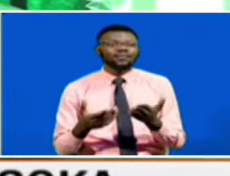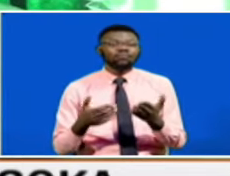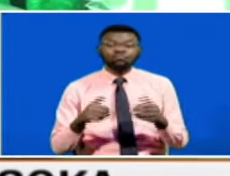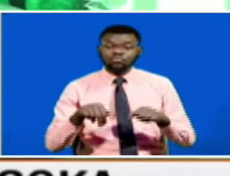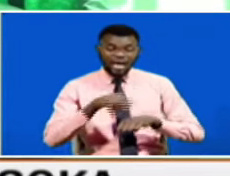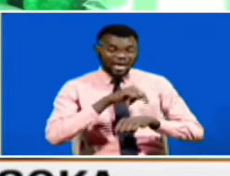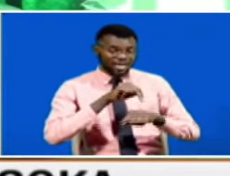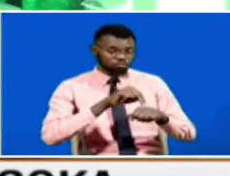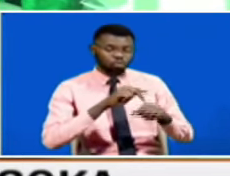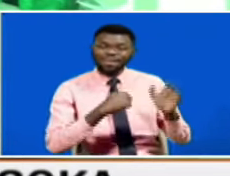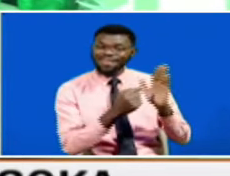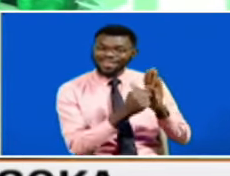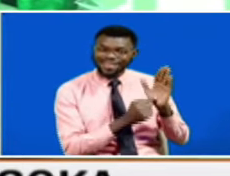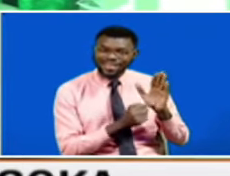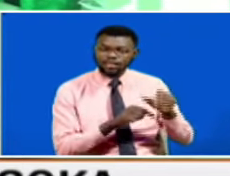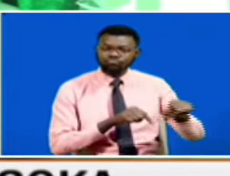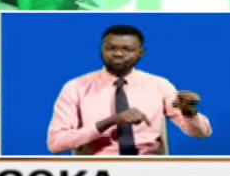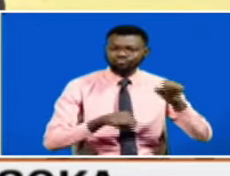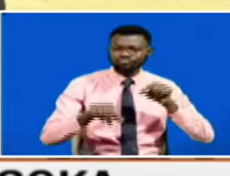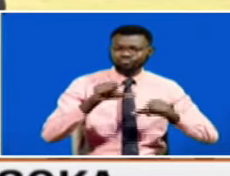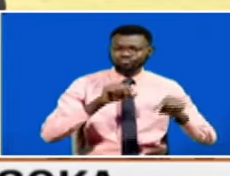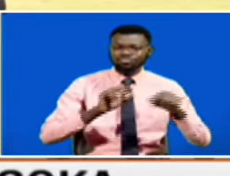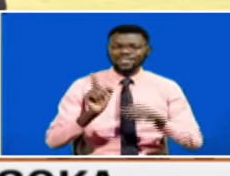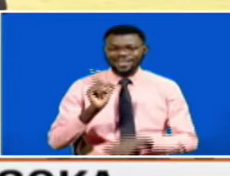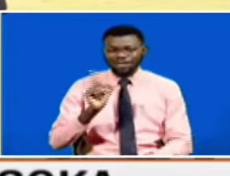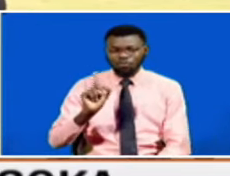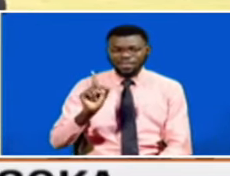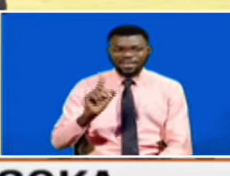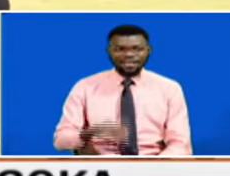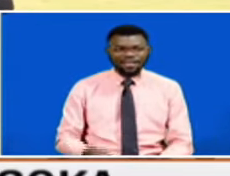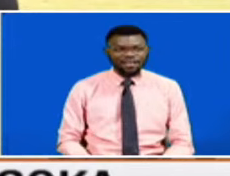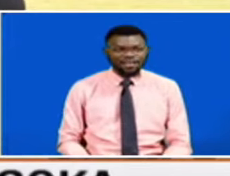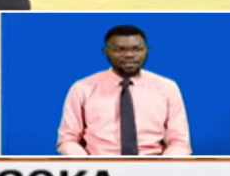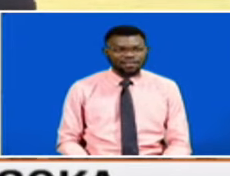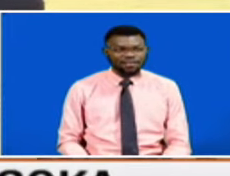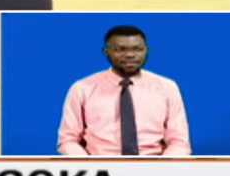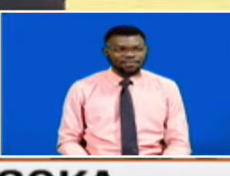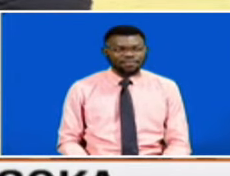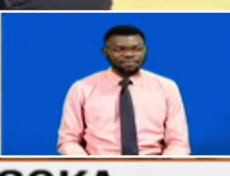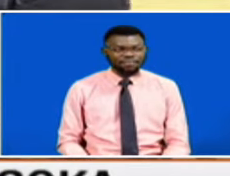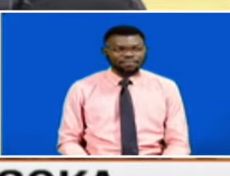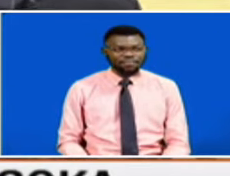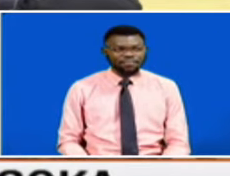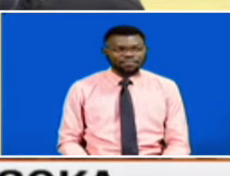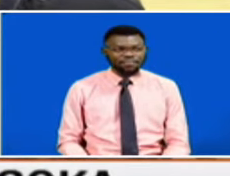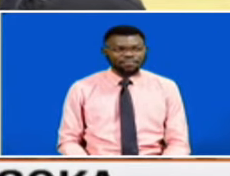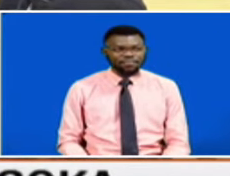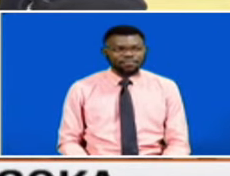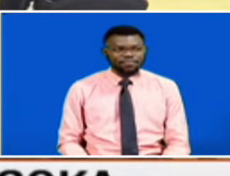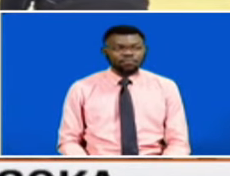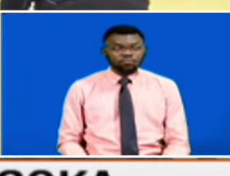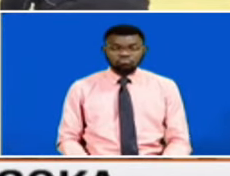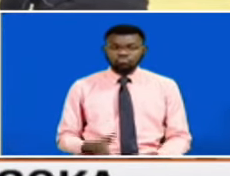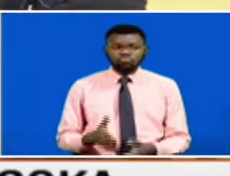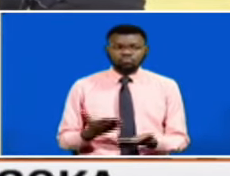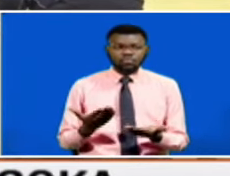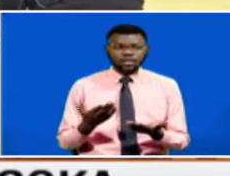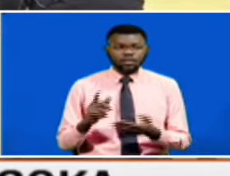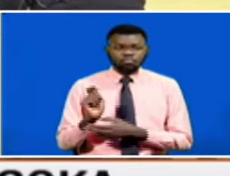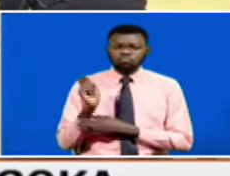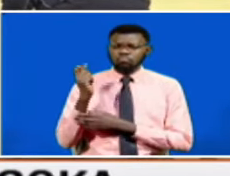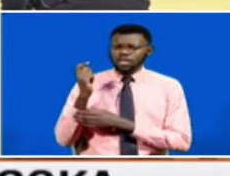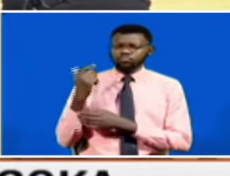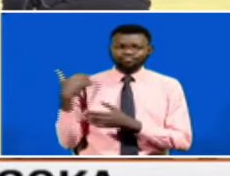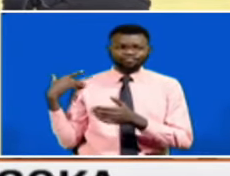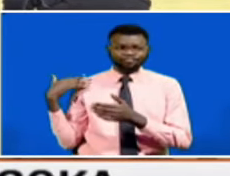level here in Nairobi. We actually have had quite a few boys that have come from Kenya over the years that have